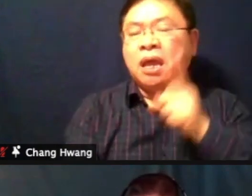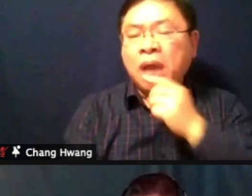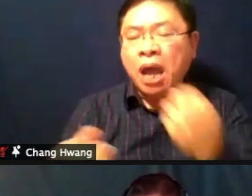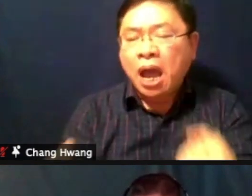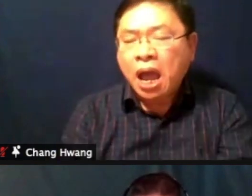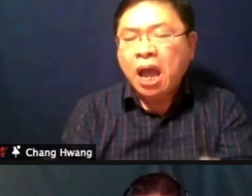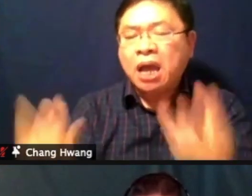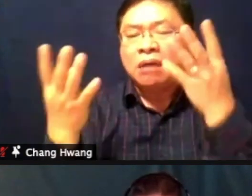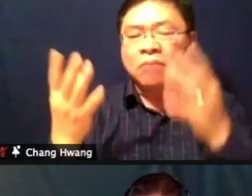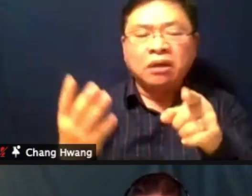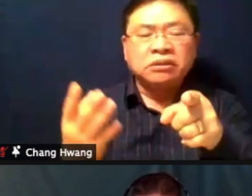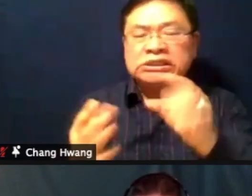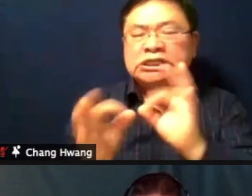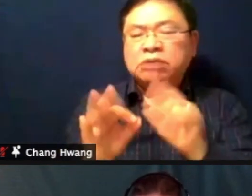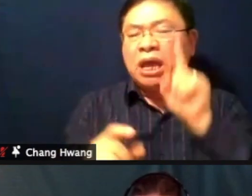language interpreters.